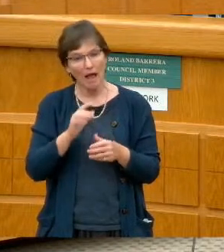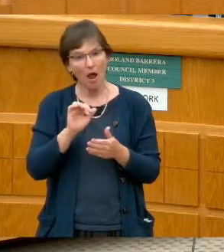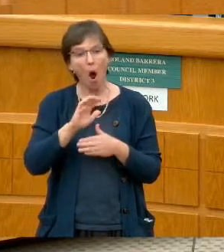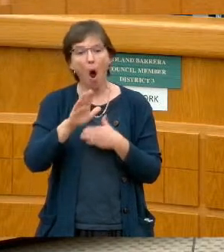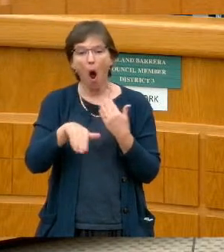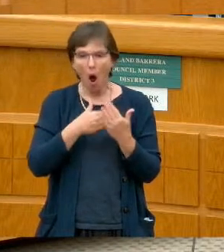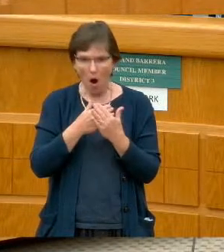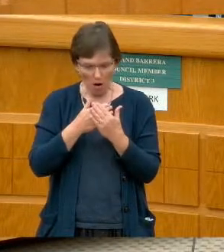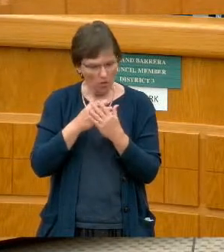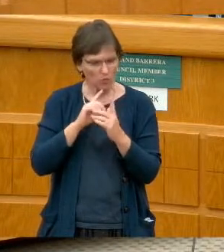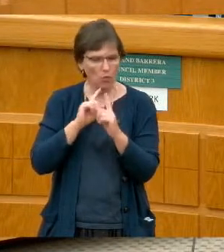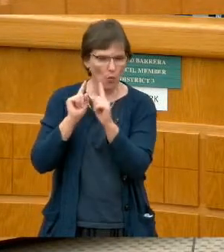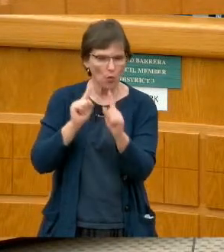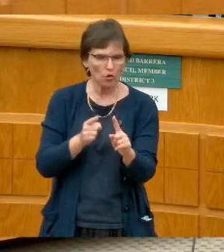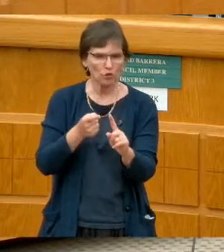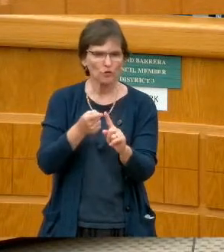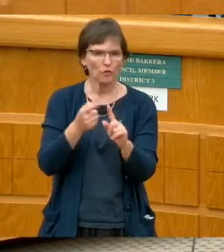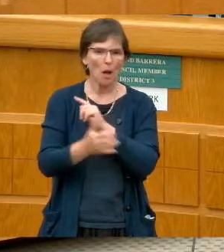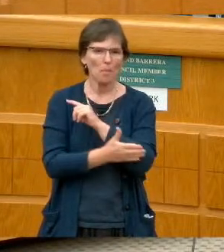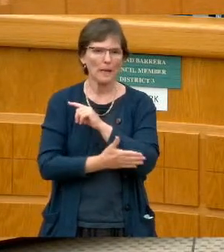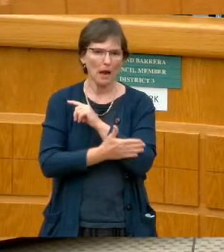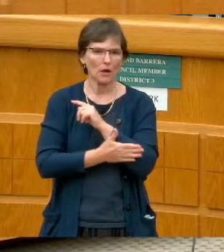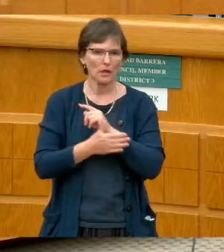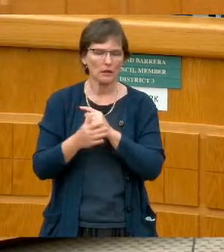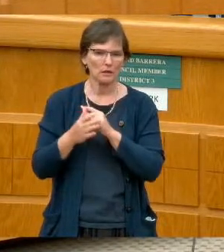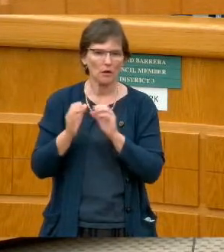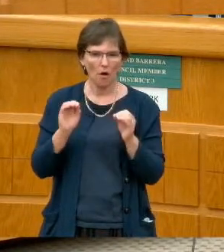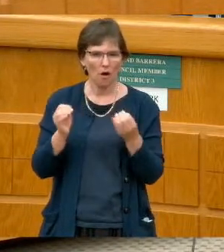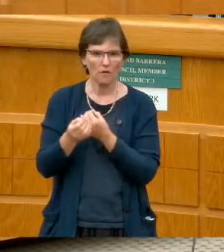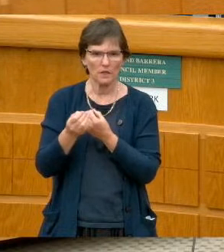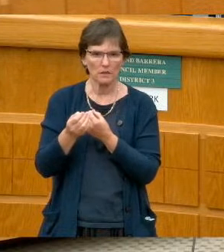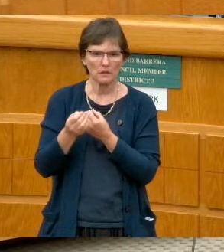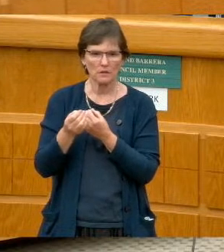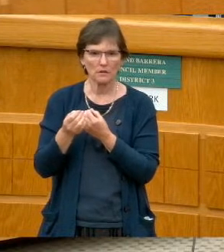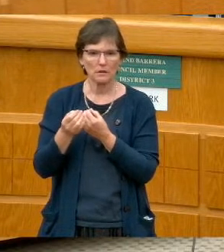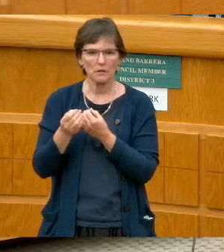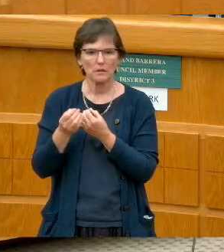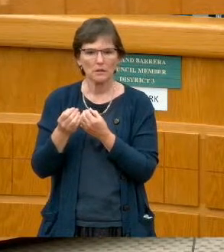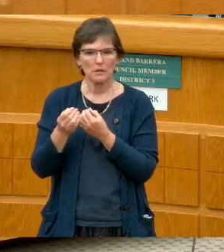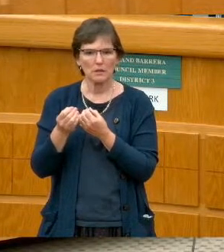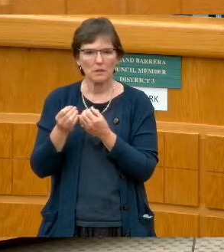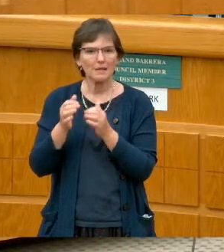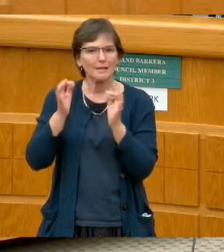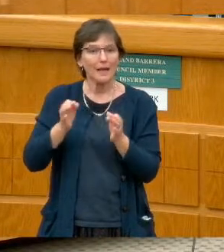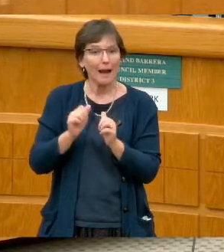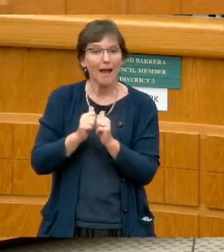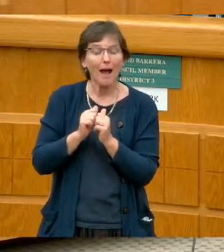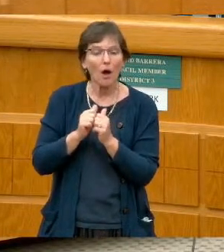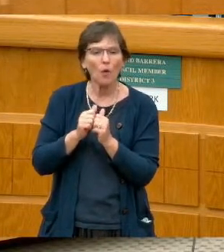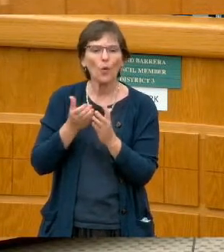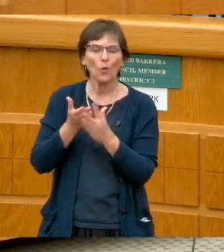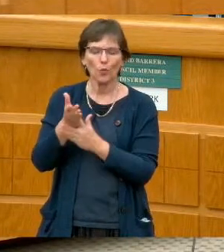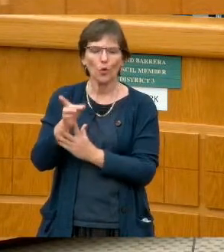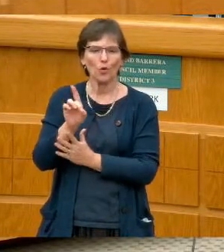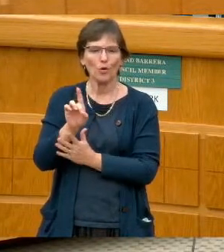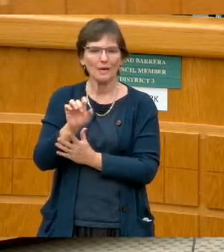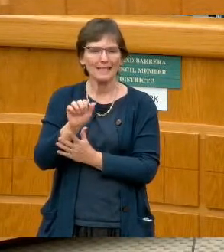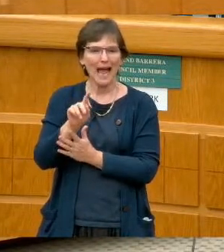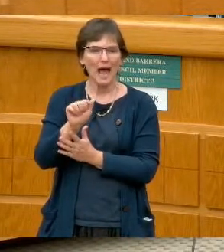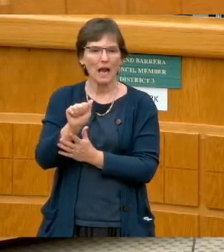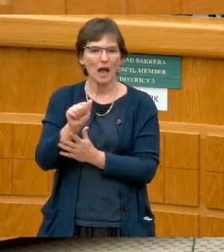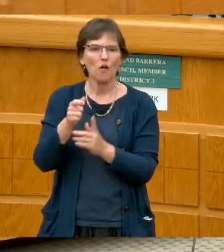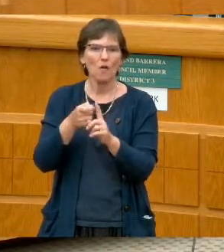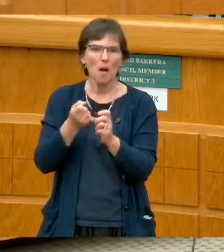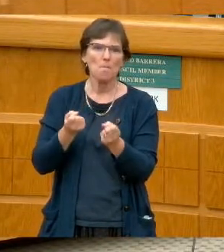that have come out of the county judge's office are driven by both science and data points. And it's not